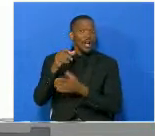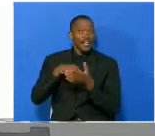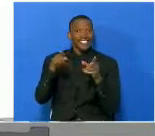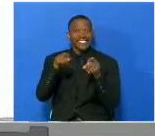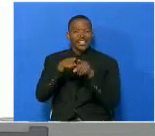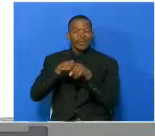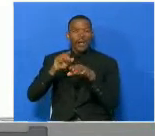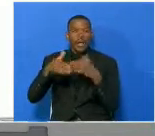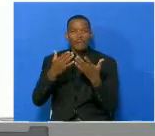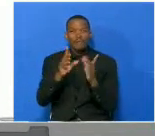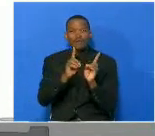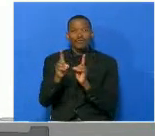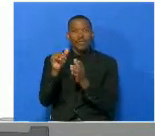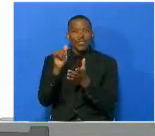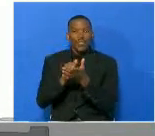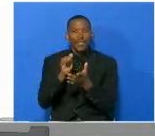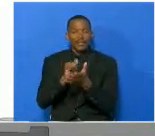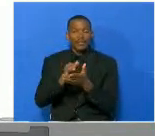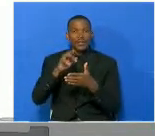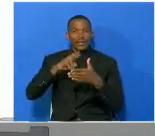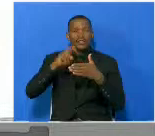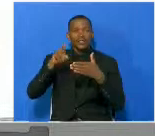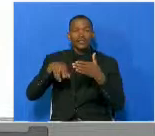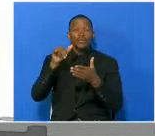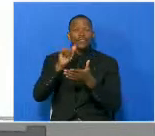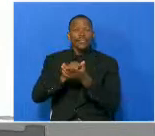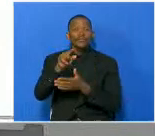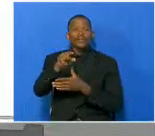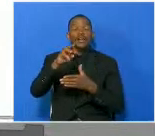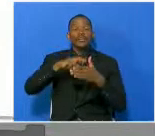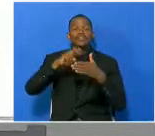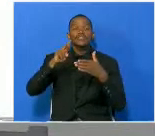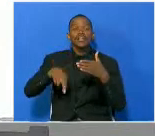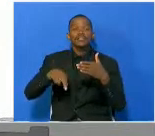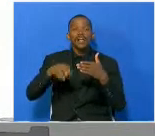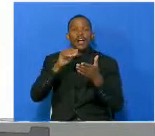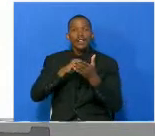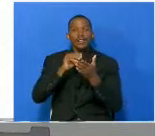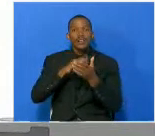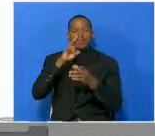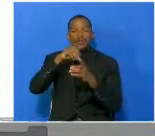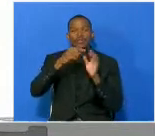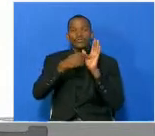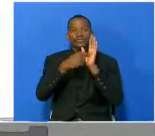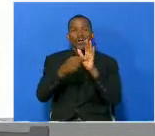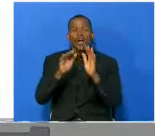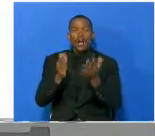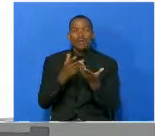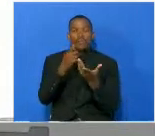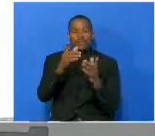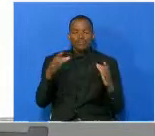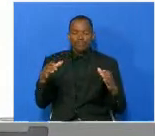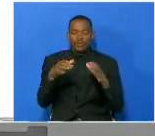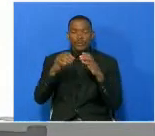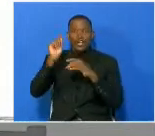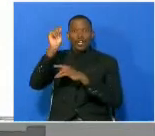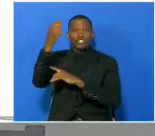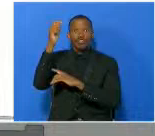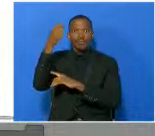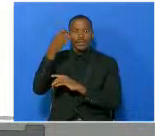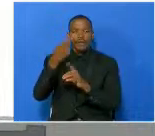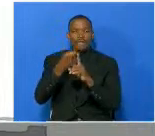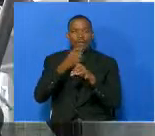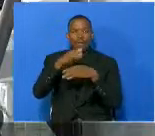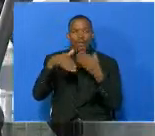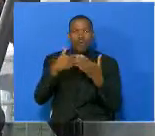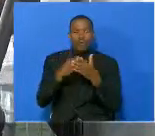the Mileage Group, the resultant outcomes can only be gigantic as a collective achievement from